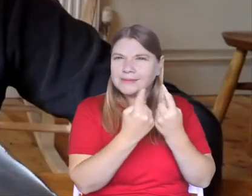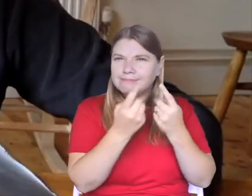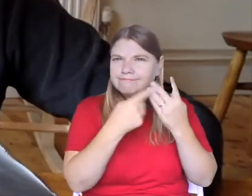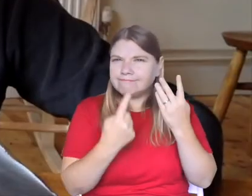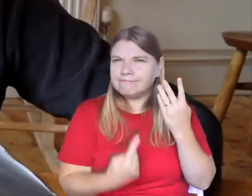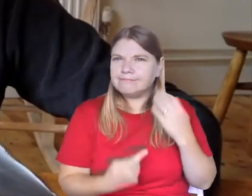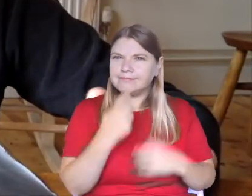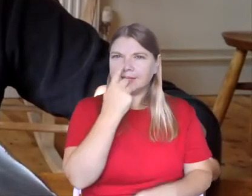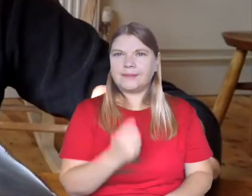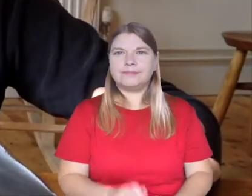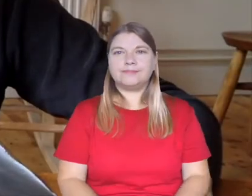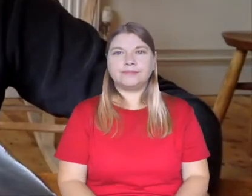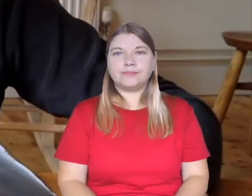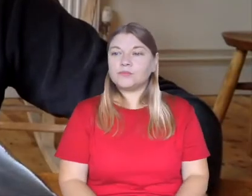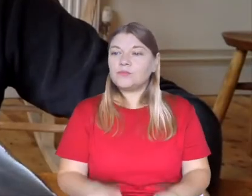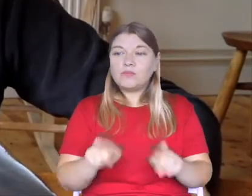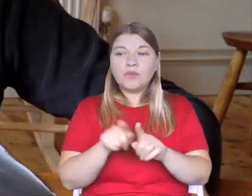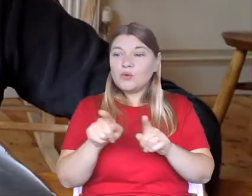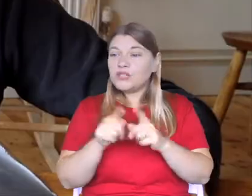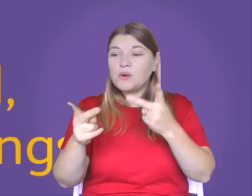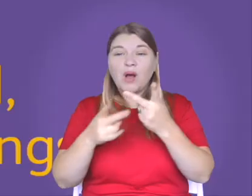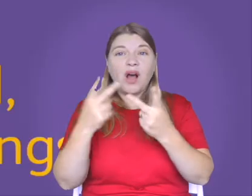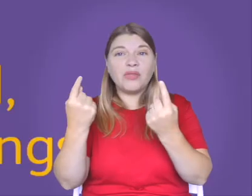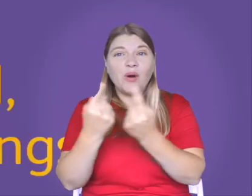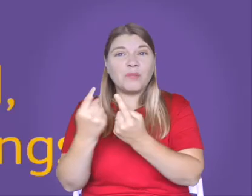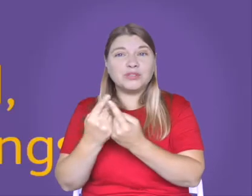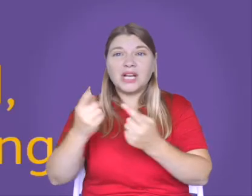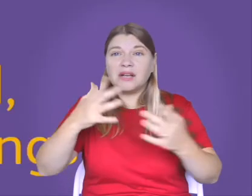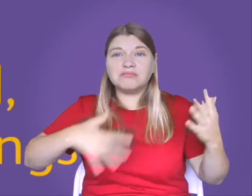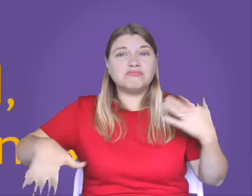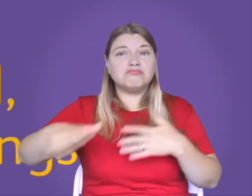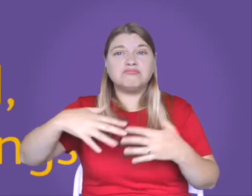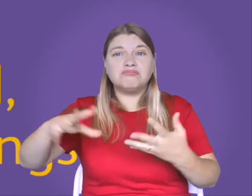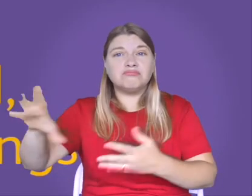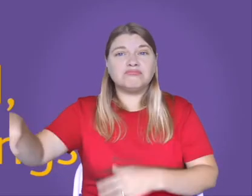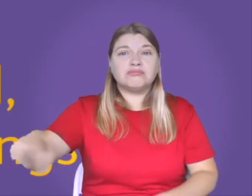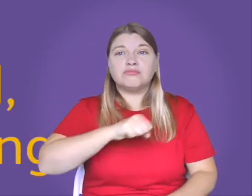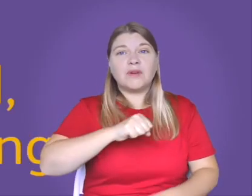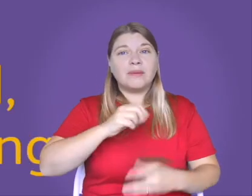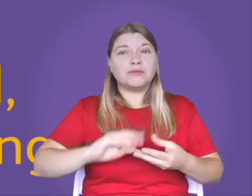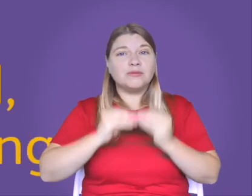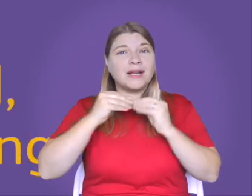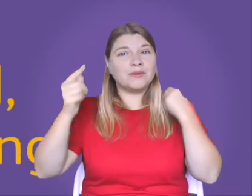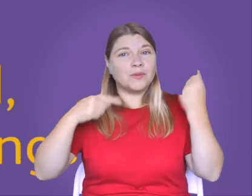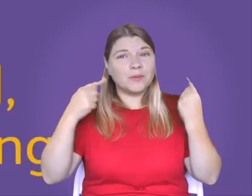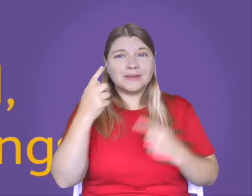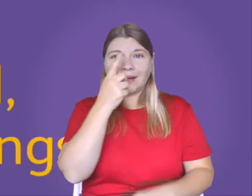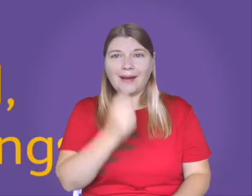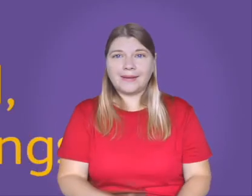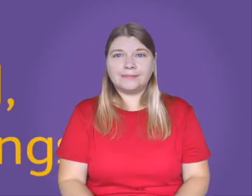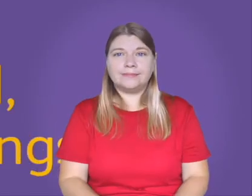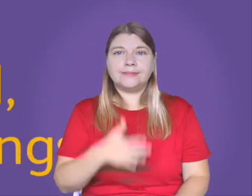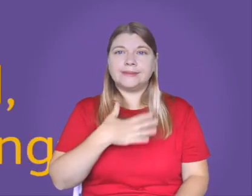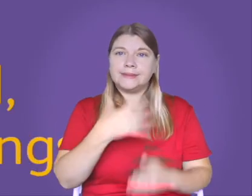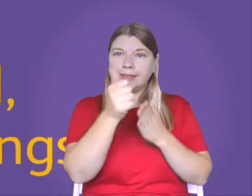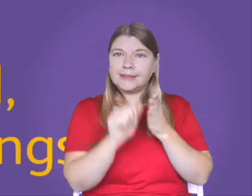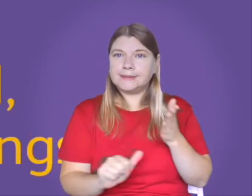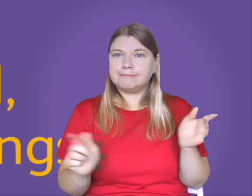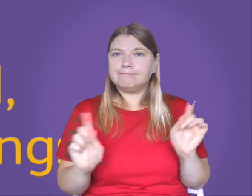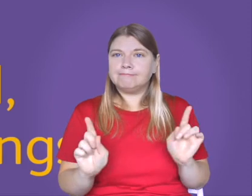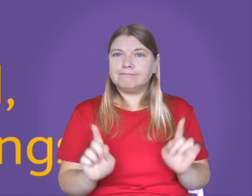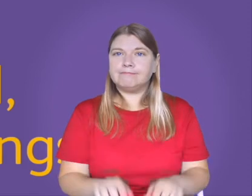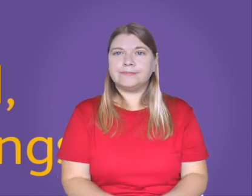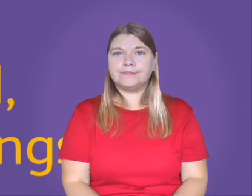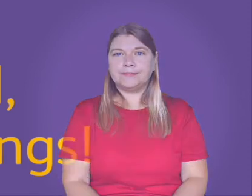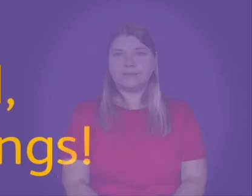You might also want anything else you can find that makes a noise. You will need bottles, part filled with water,